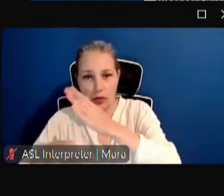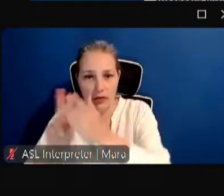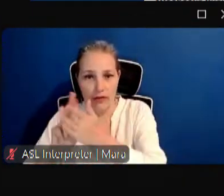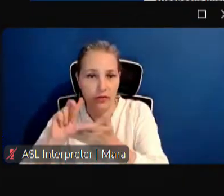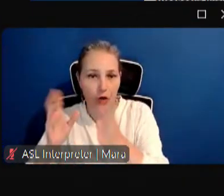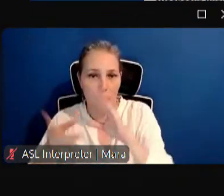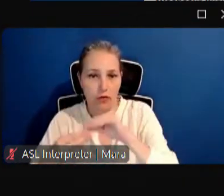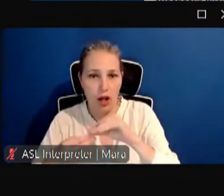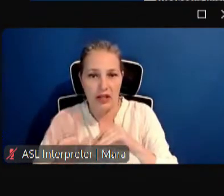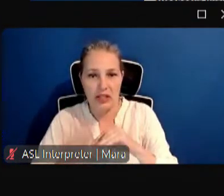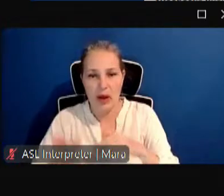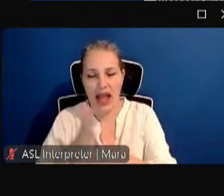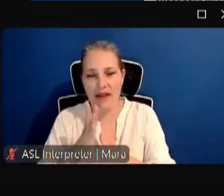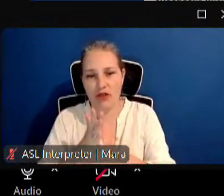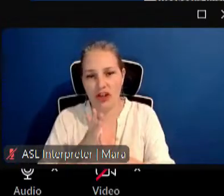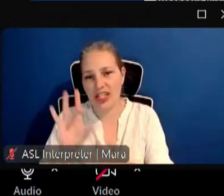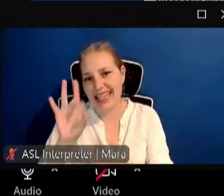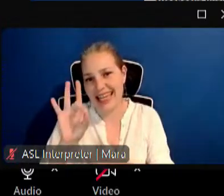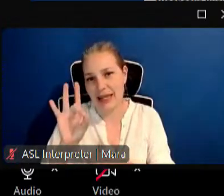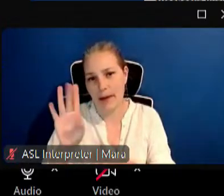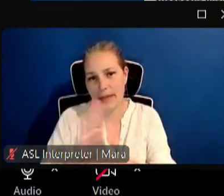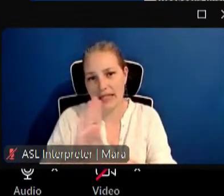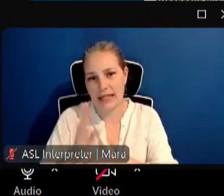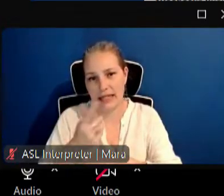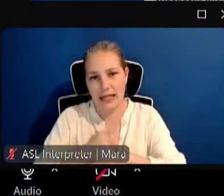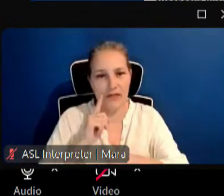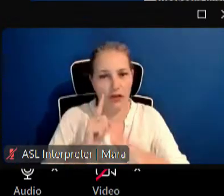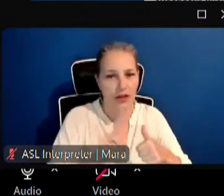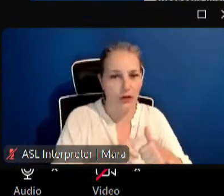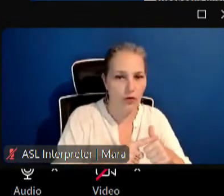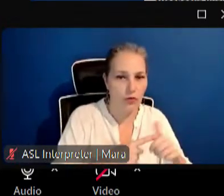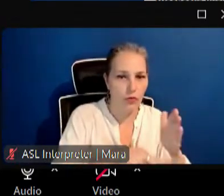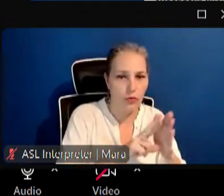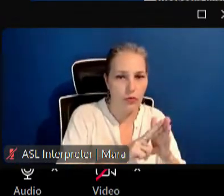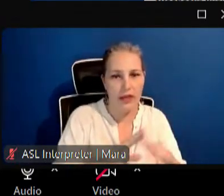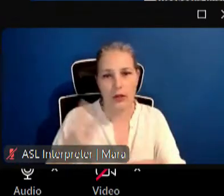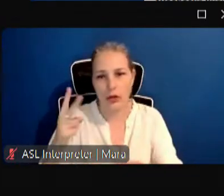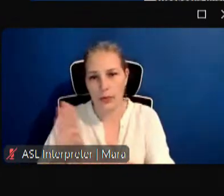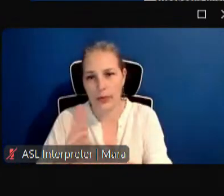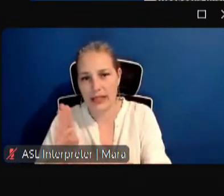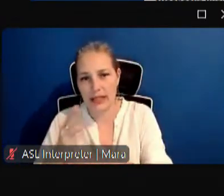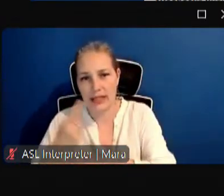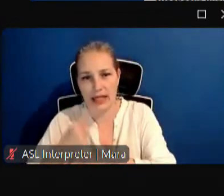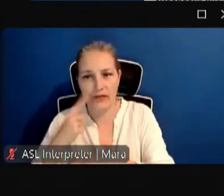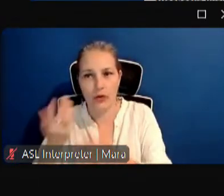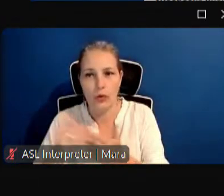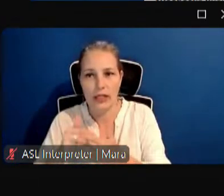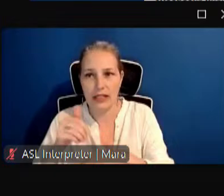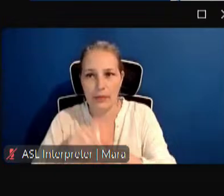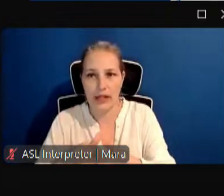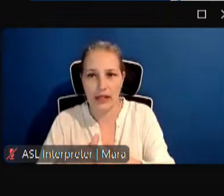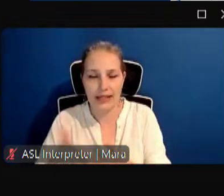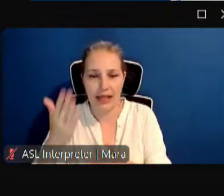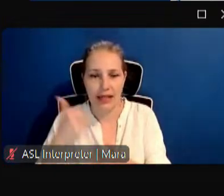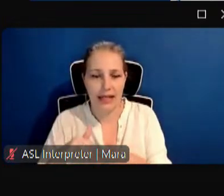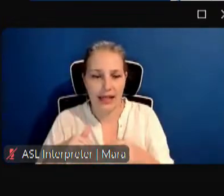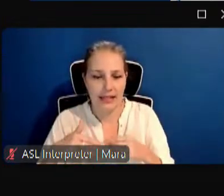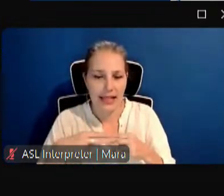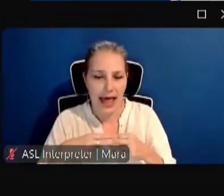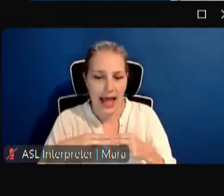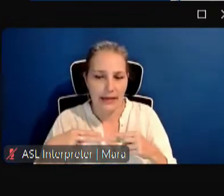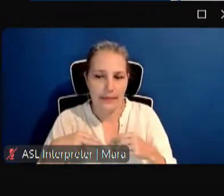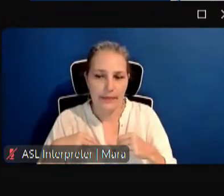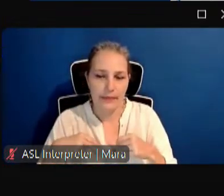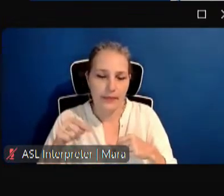averaging 8 business days on initial reviews and 2 business days for resubmittals. And if we could move to the next slide, please.